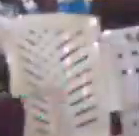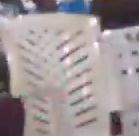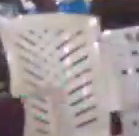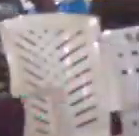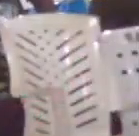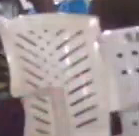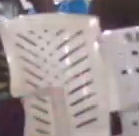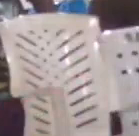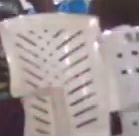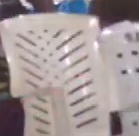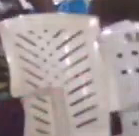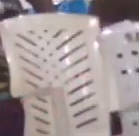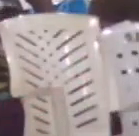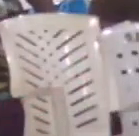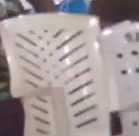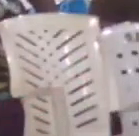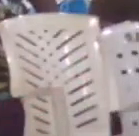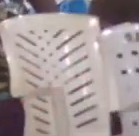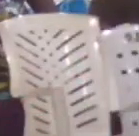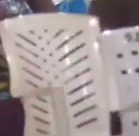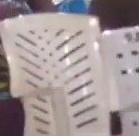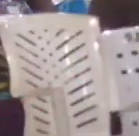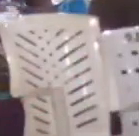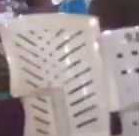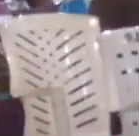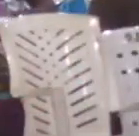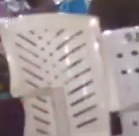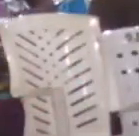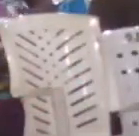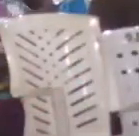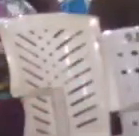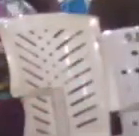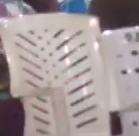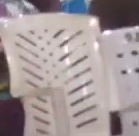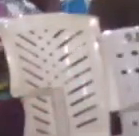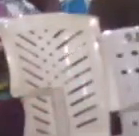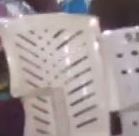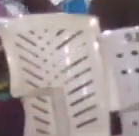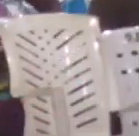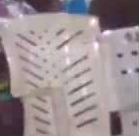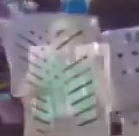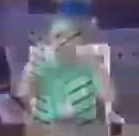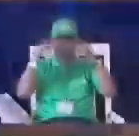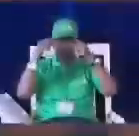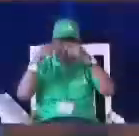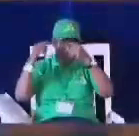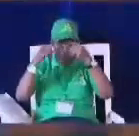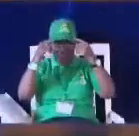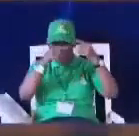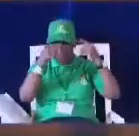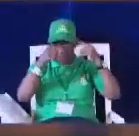Because it is possible for you to go to the hospital with a headache,